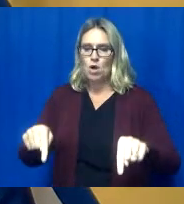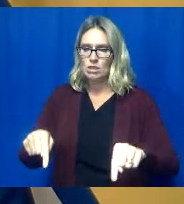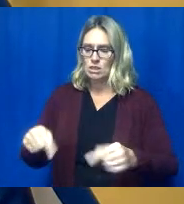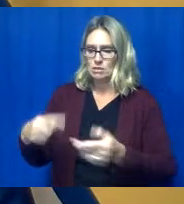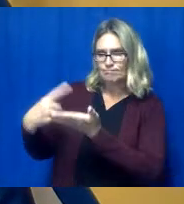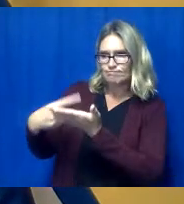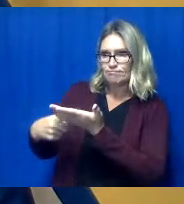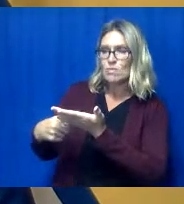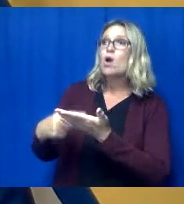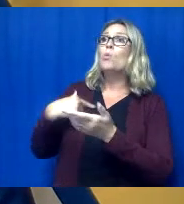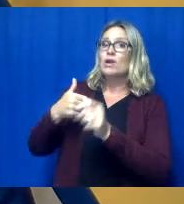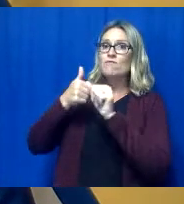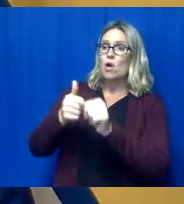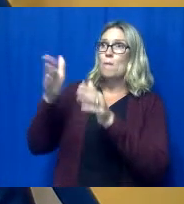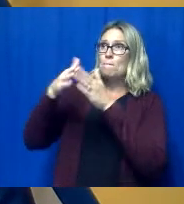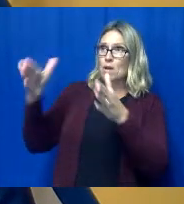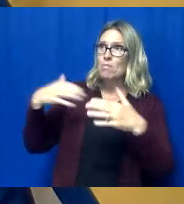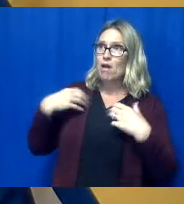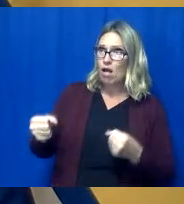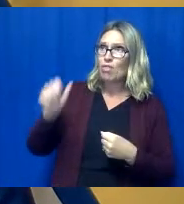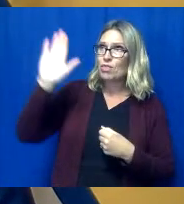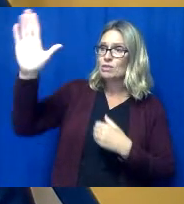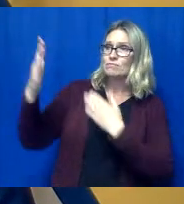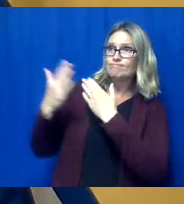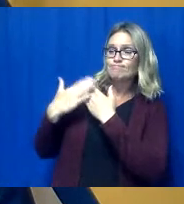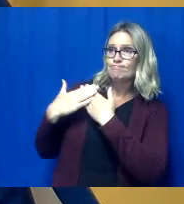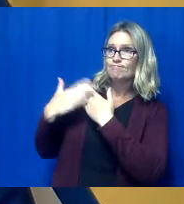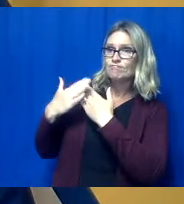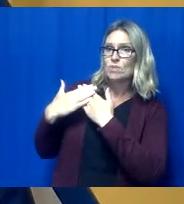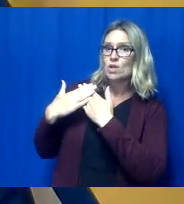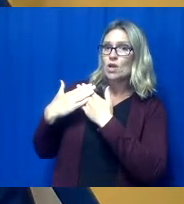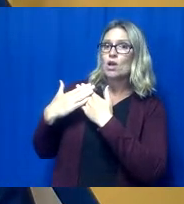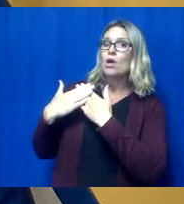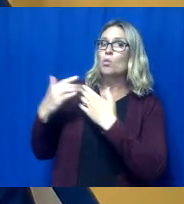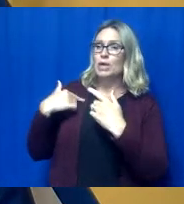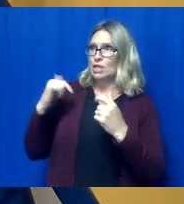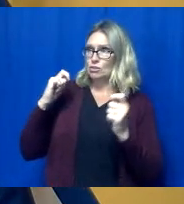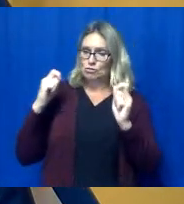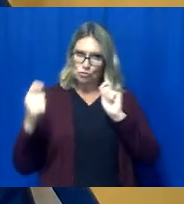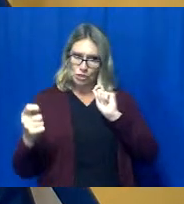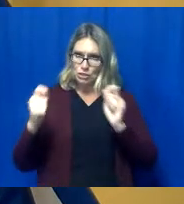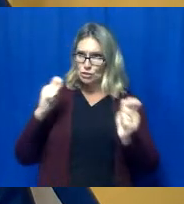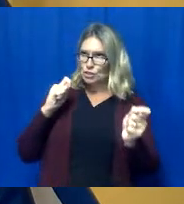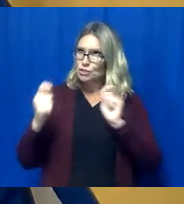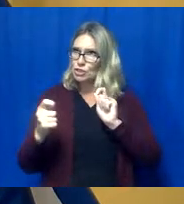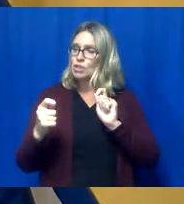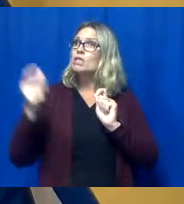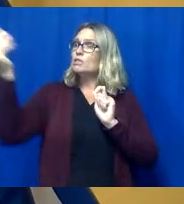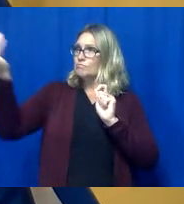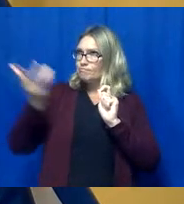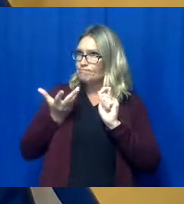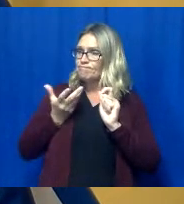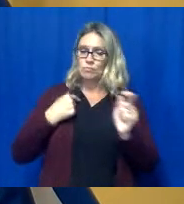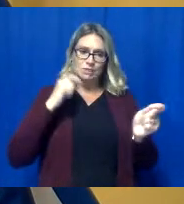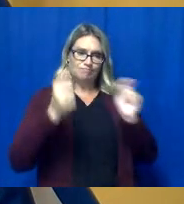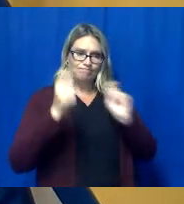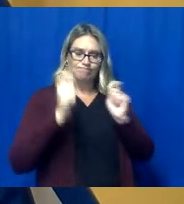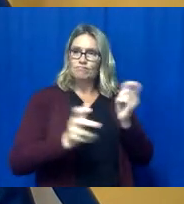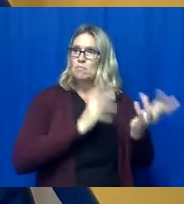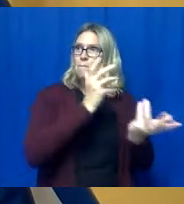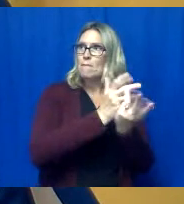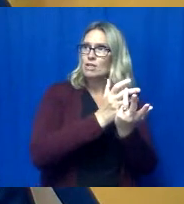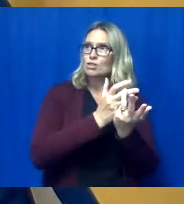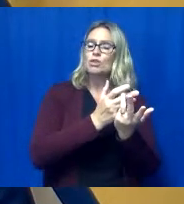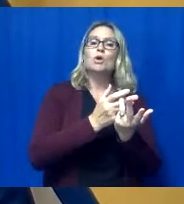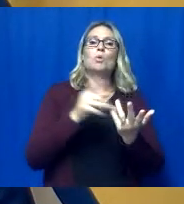of Public Health, we are constantly assessing our approach and making appropriate adjustments as needed to ensure we are doing what is